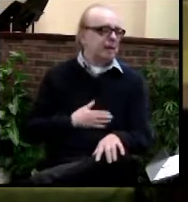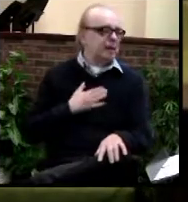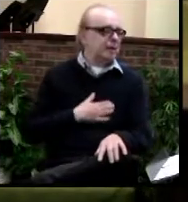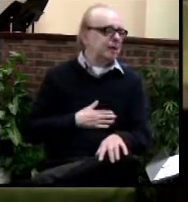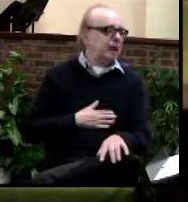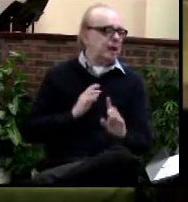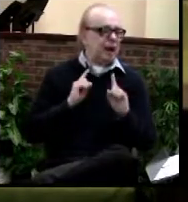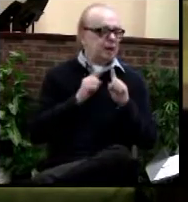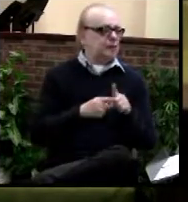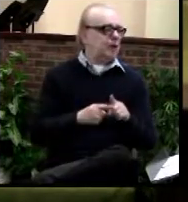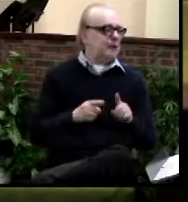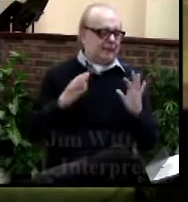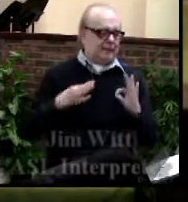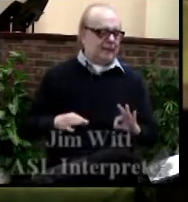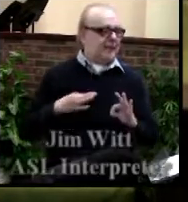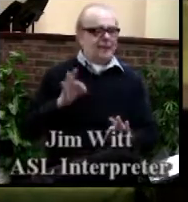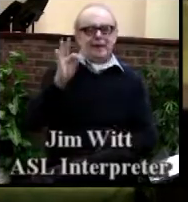fashion.